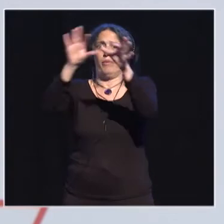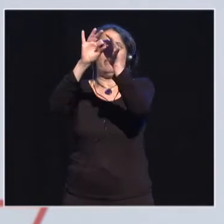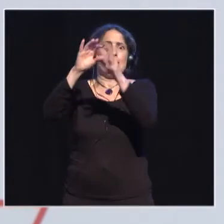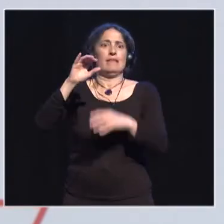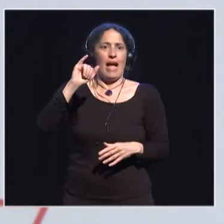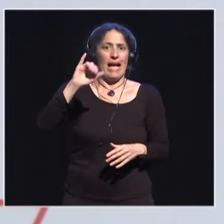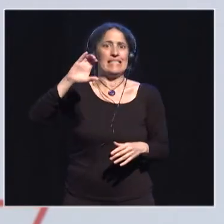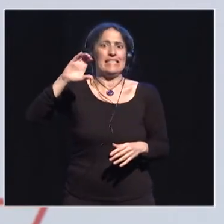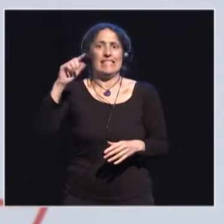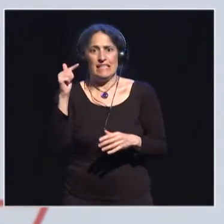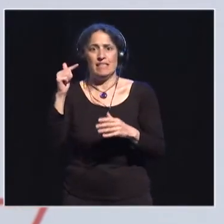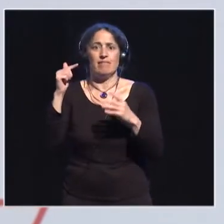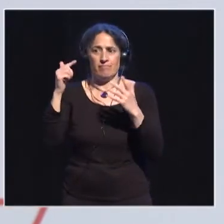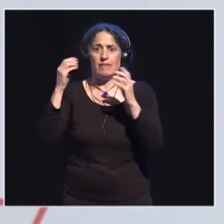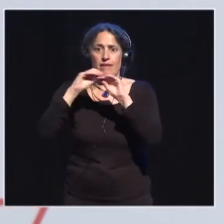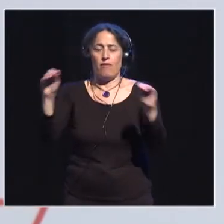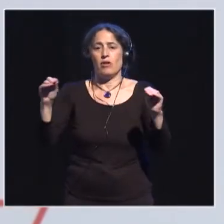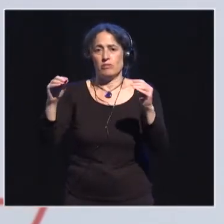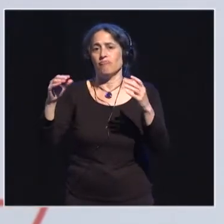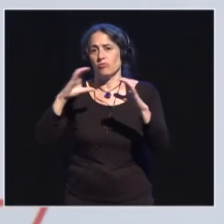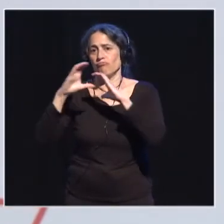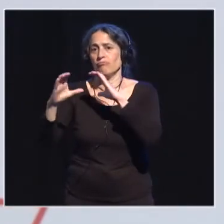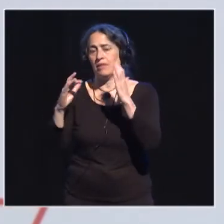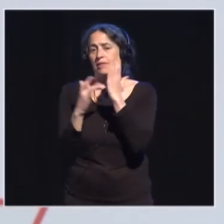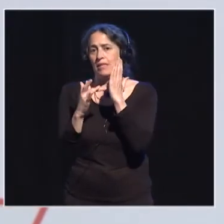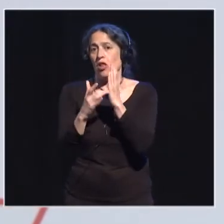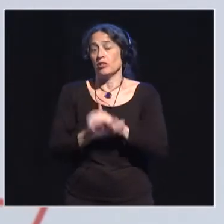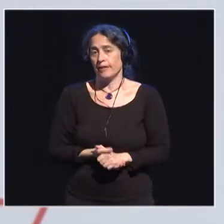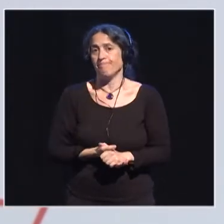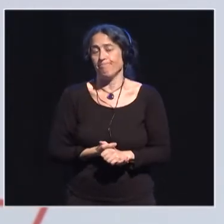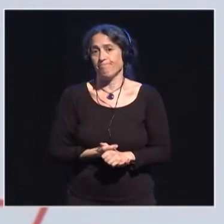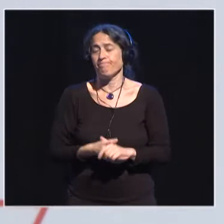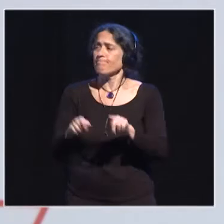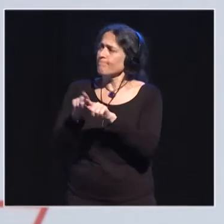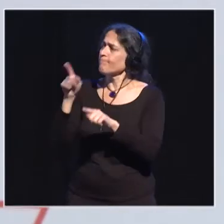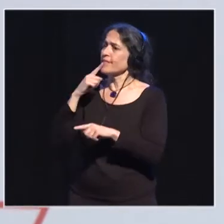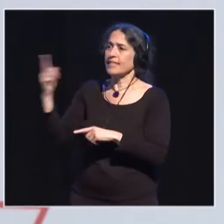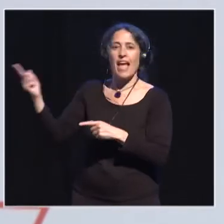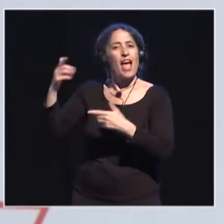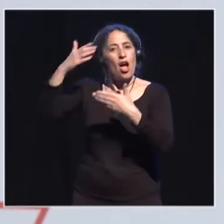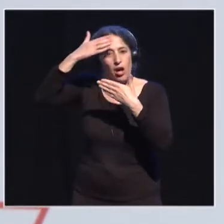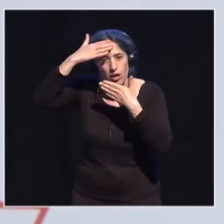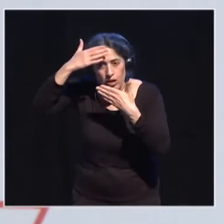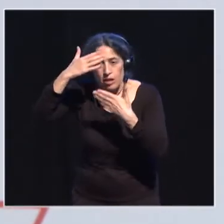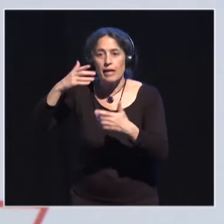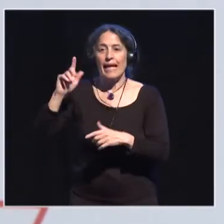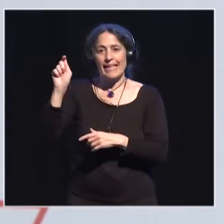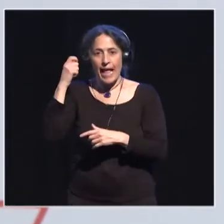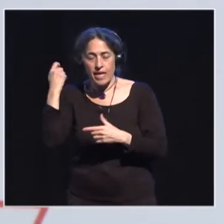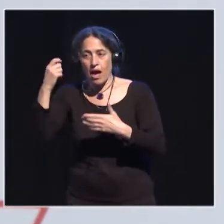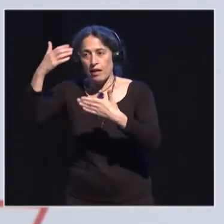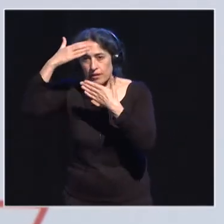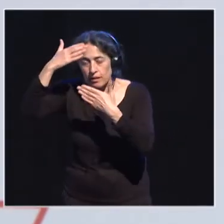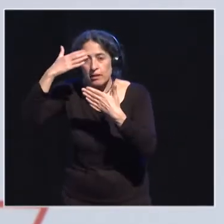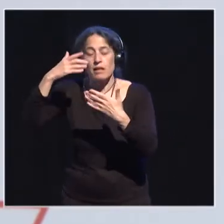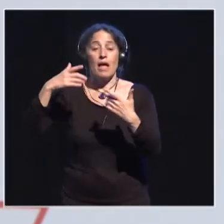of Morocco. I can mention also that was also championed by the king. Only last week in